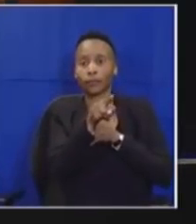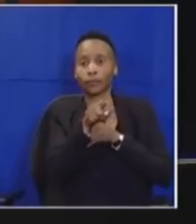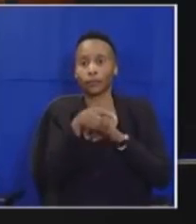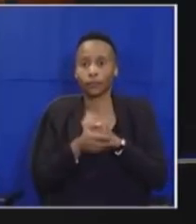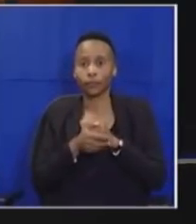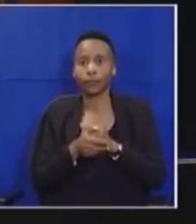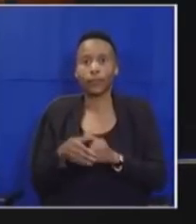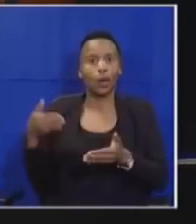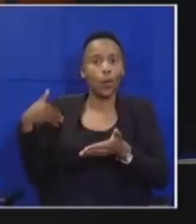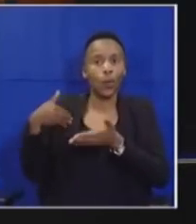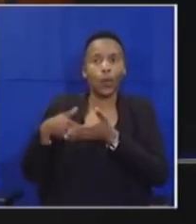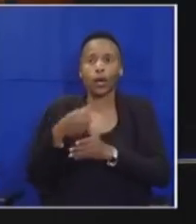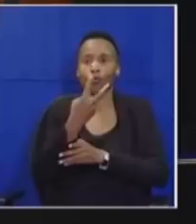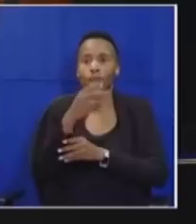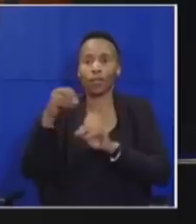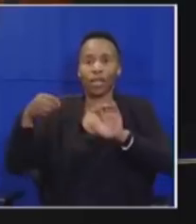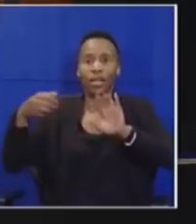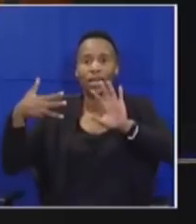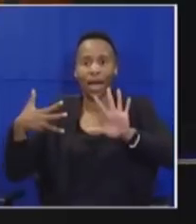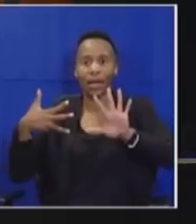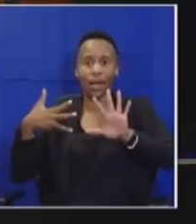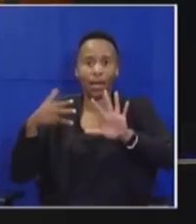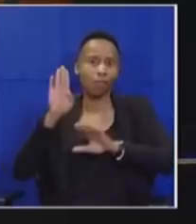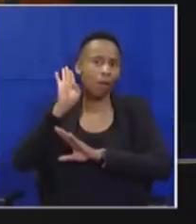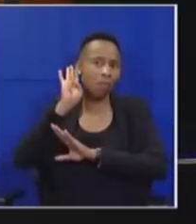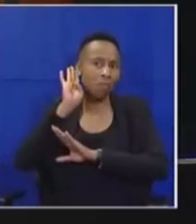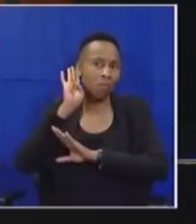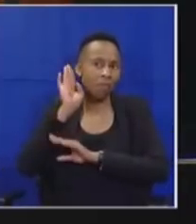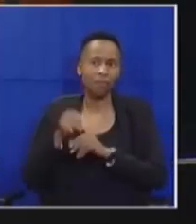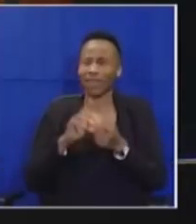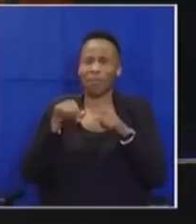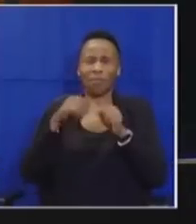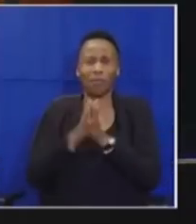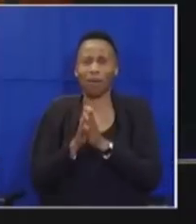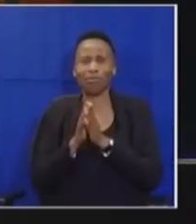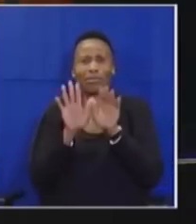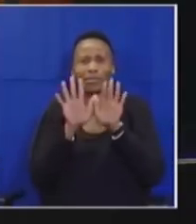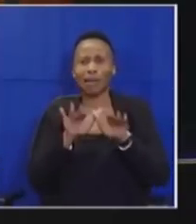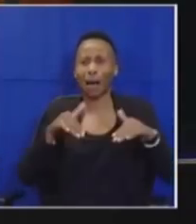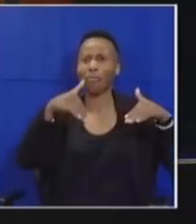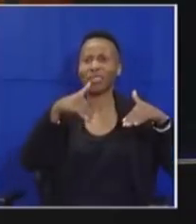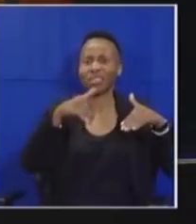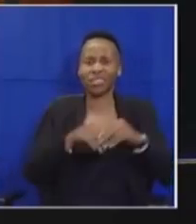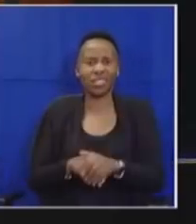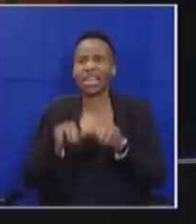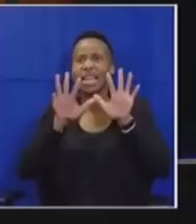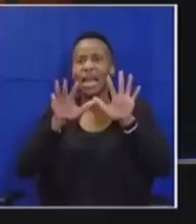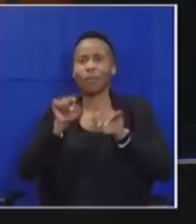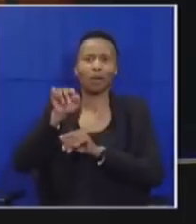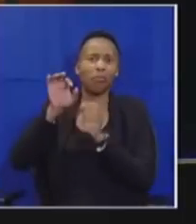Since 2009, I've listened to enough noise about summits, about 9-point plans, yet still